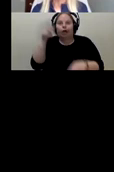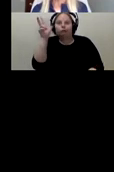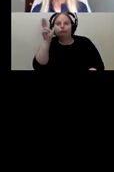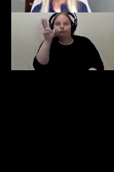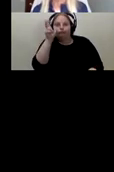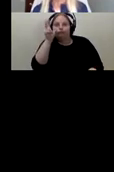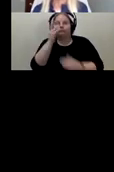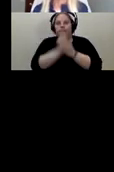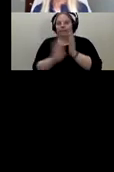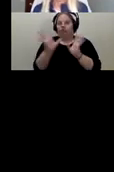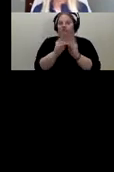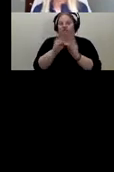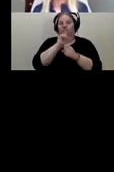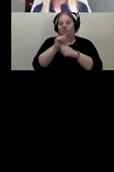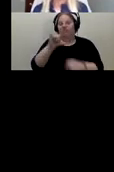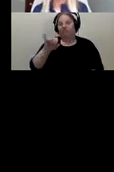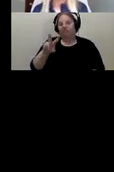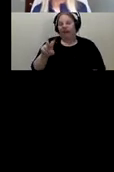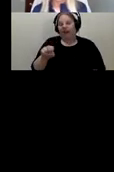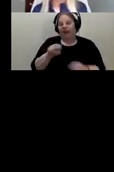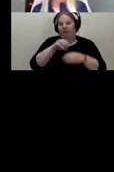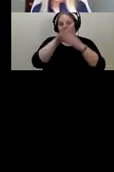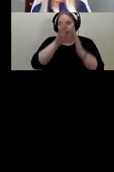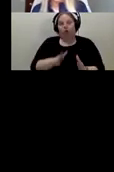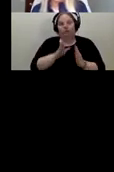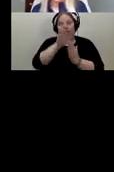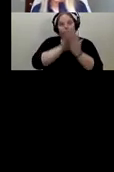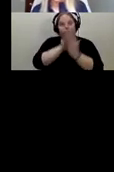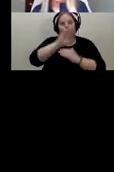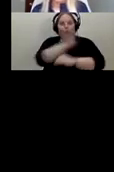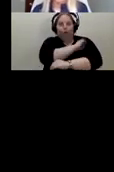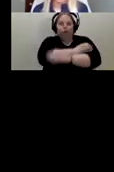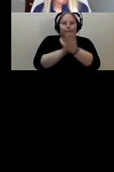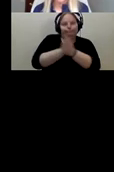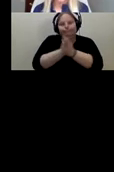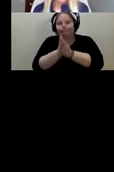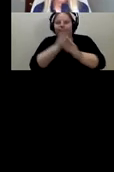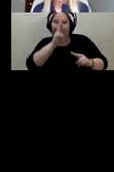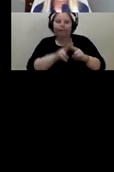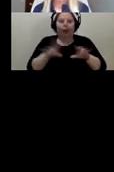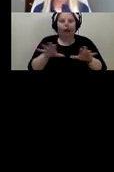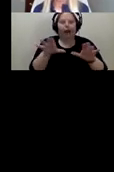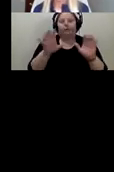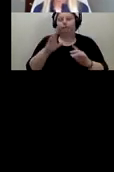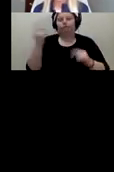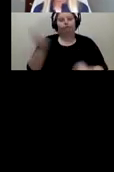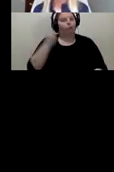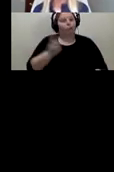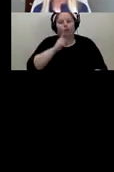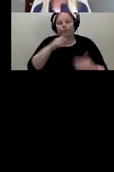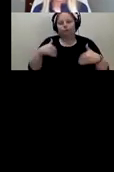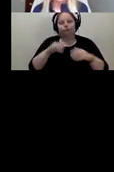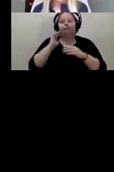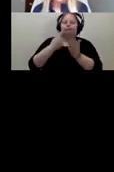sessions live. And they're always full of energy and very fun. So she's speaks on ethics,